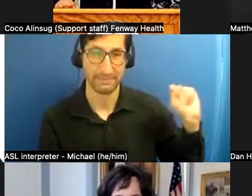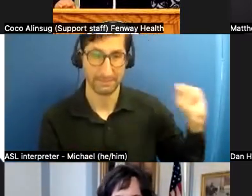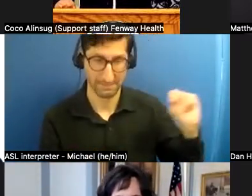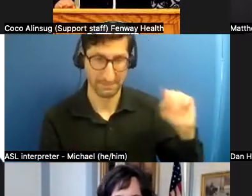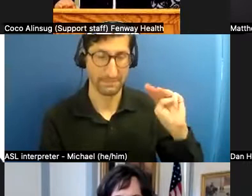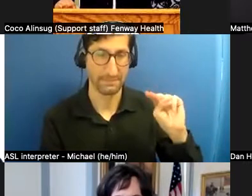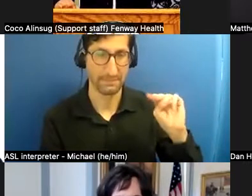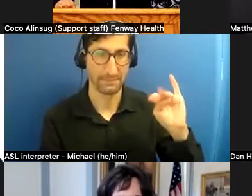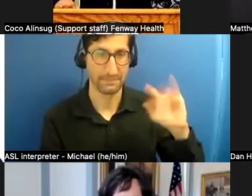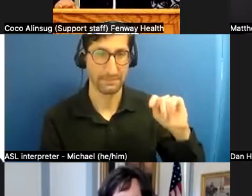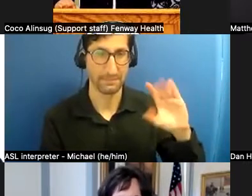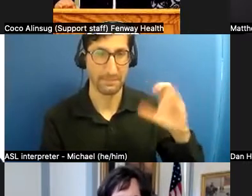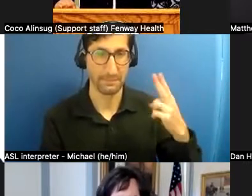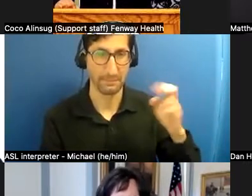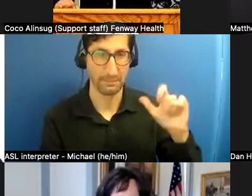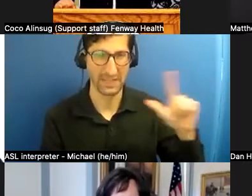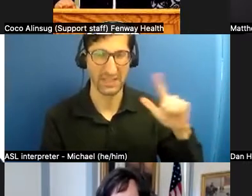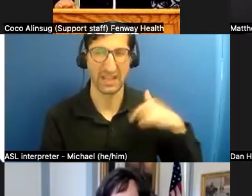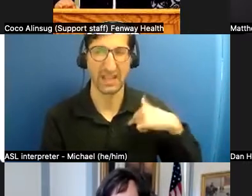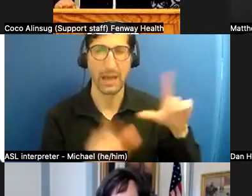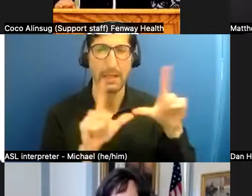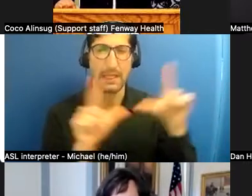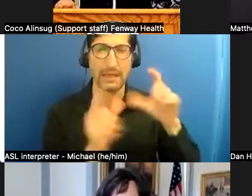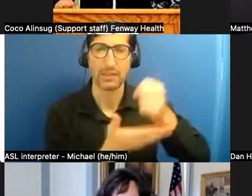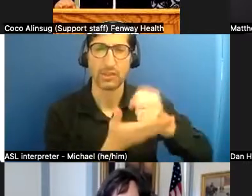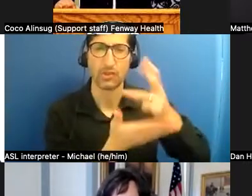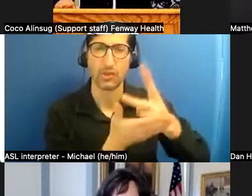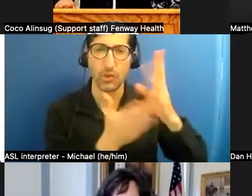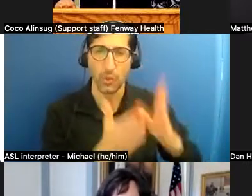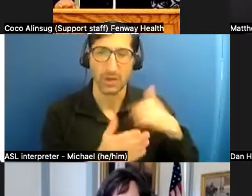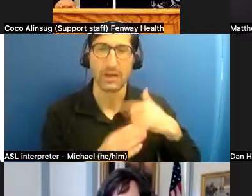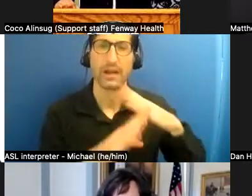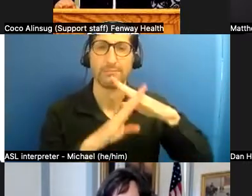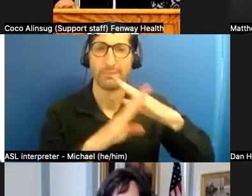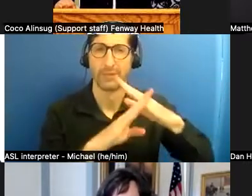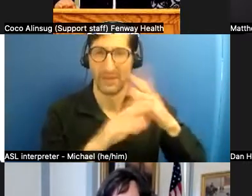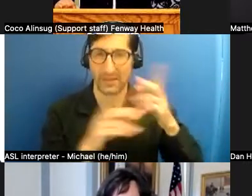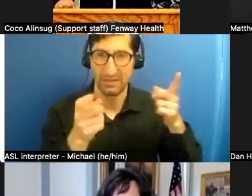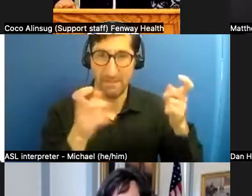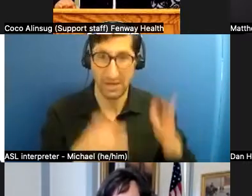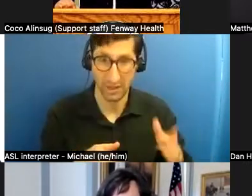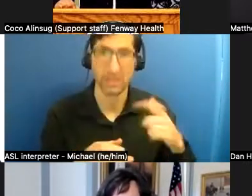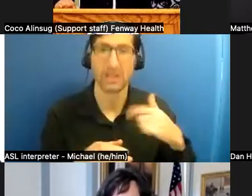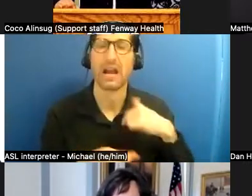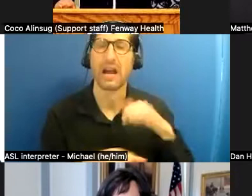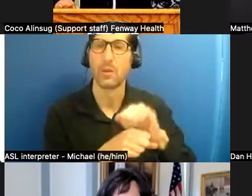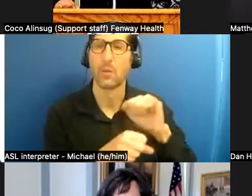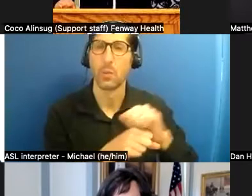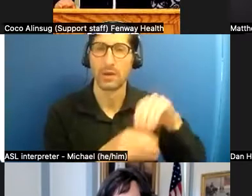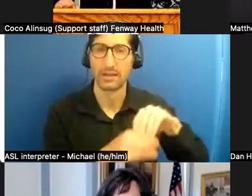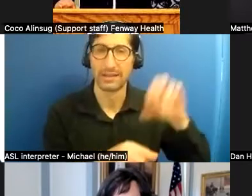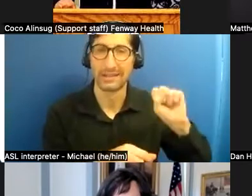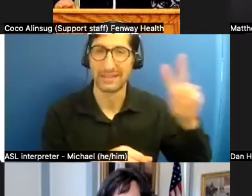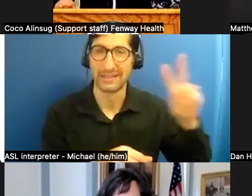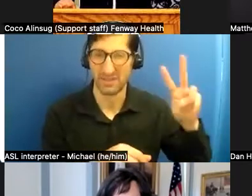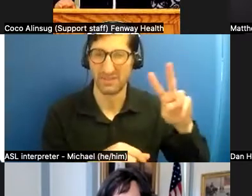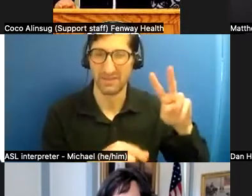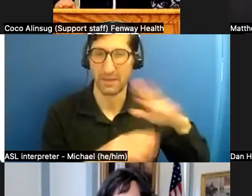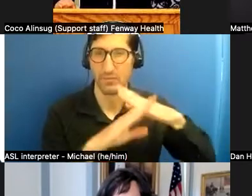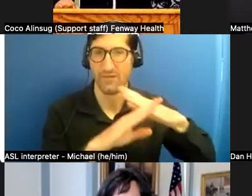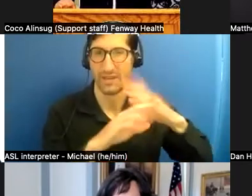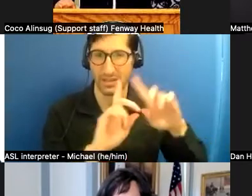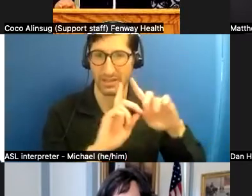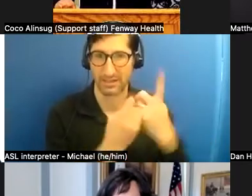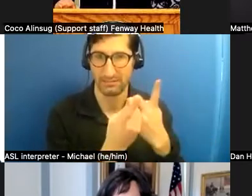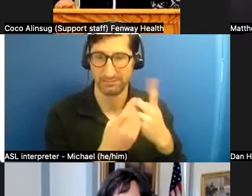Services Manager and a licensed social worker with the City of Somerville's Health and Human Services Department, working in our Somerville Prevention Services Division. Thank you